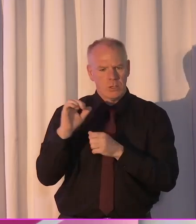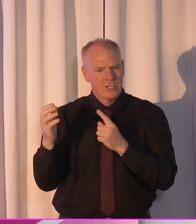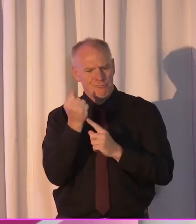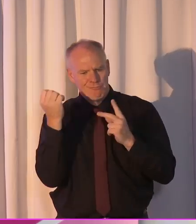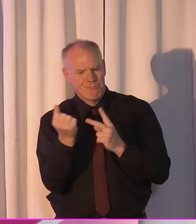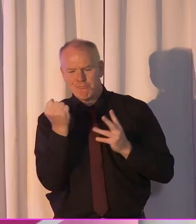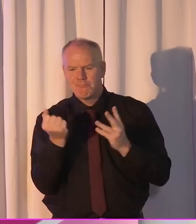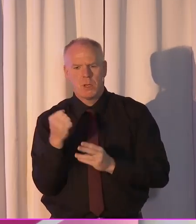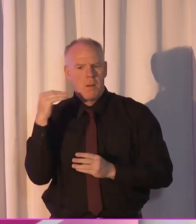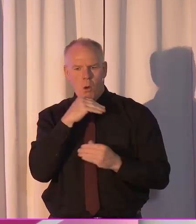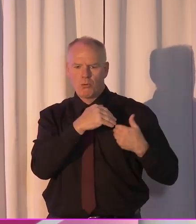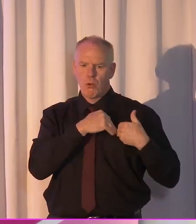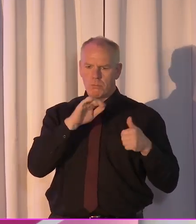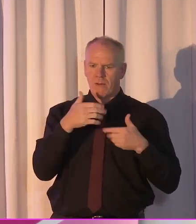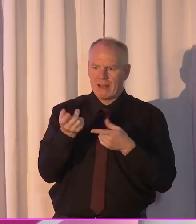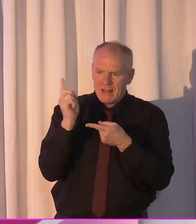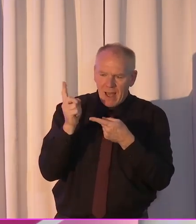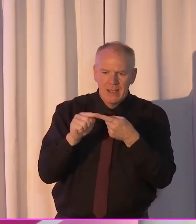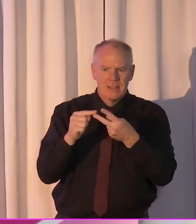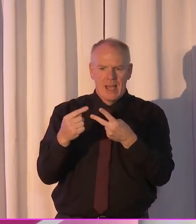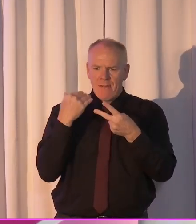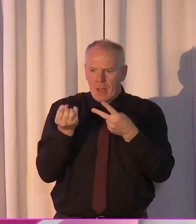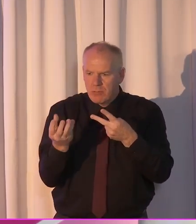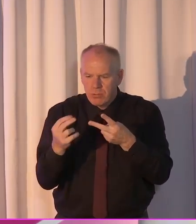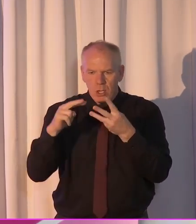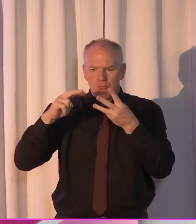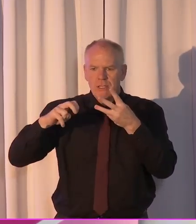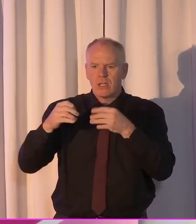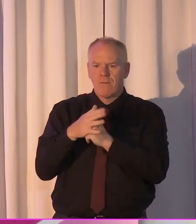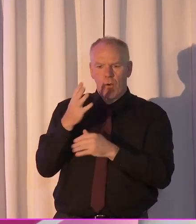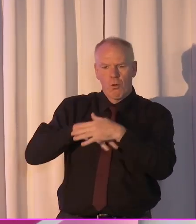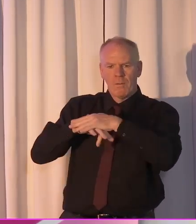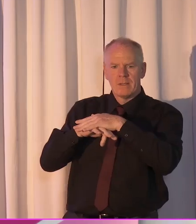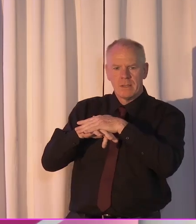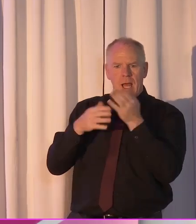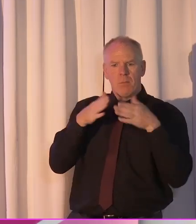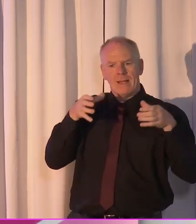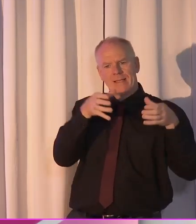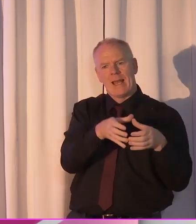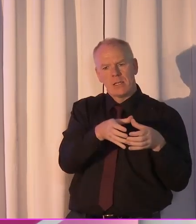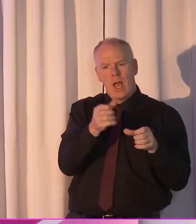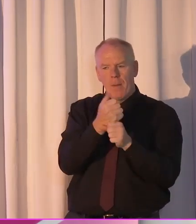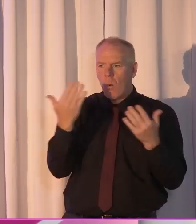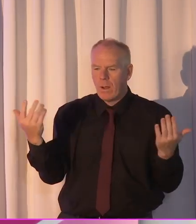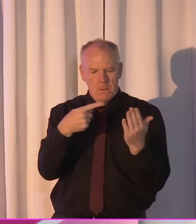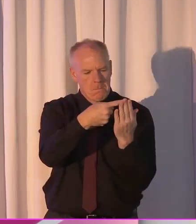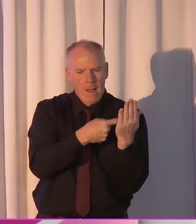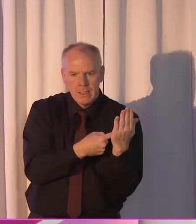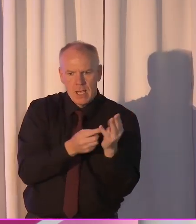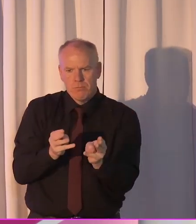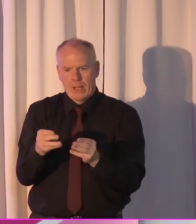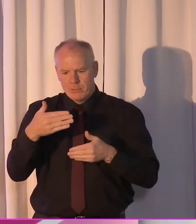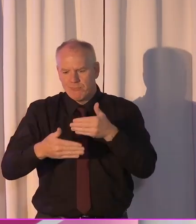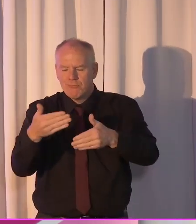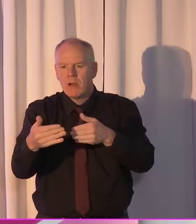in its vital role of providing advice, information, research to government and the public sector on policy and